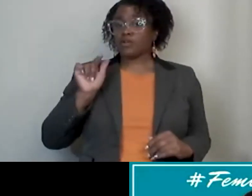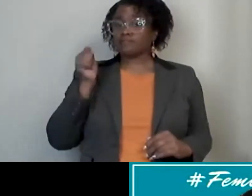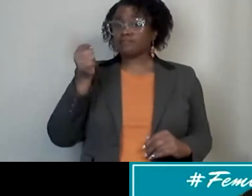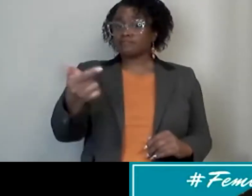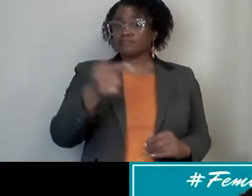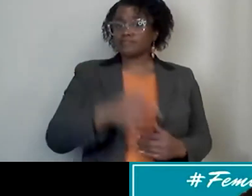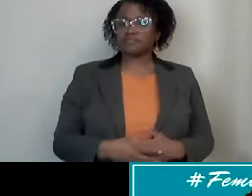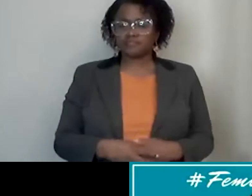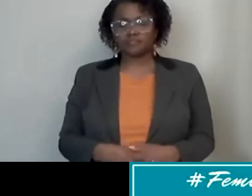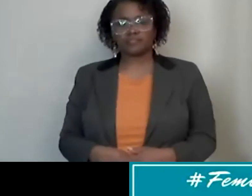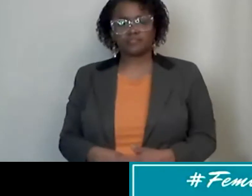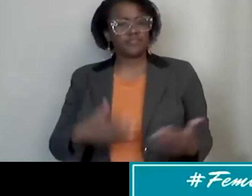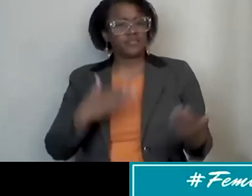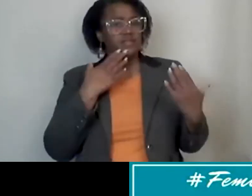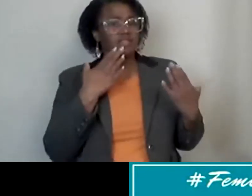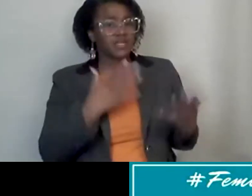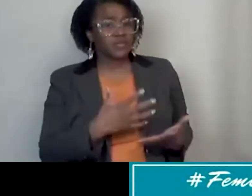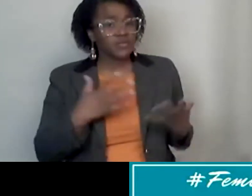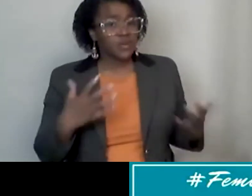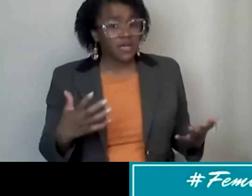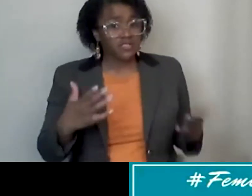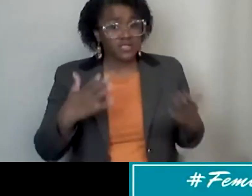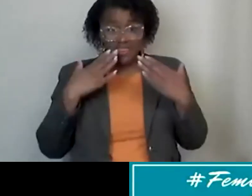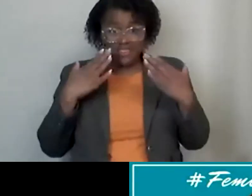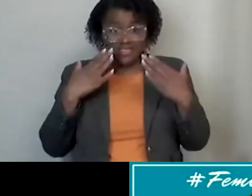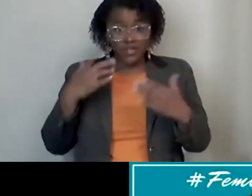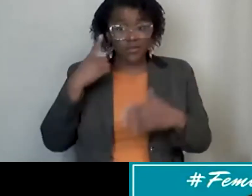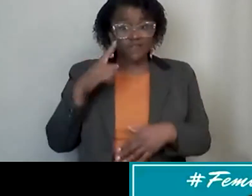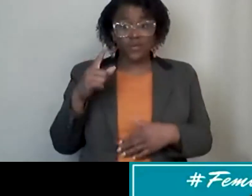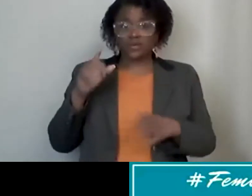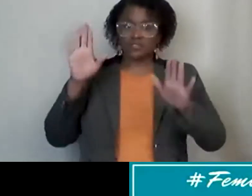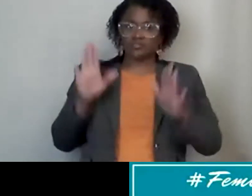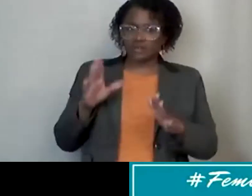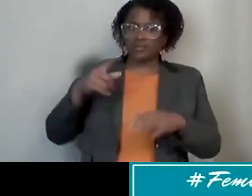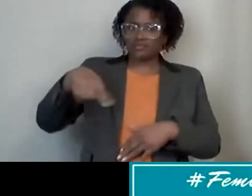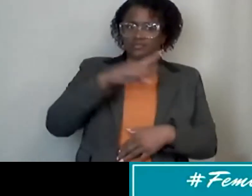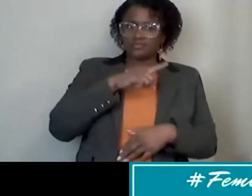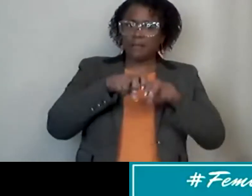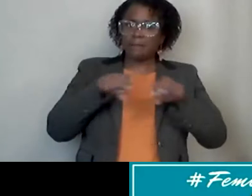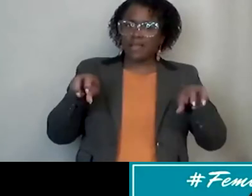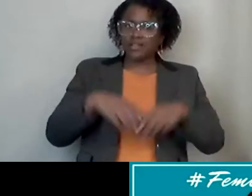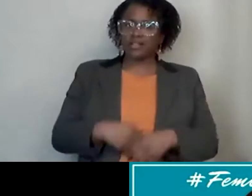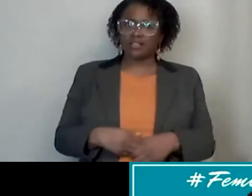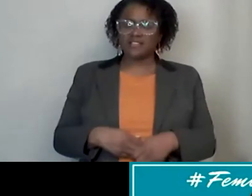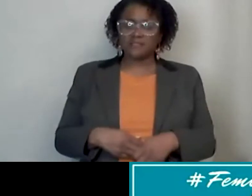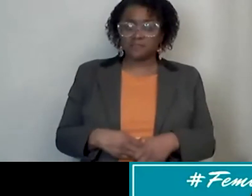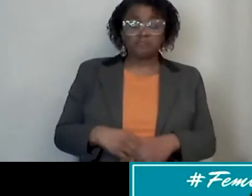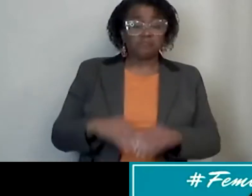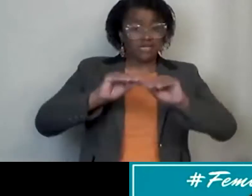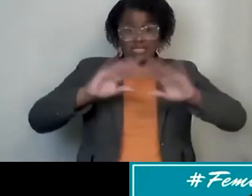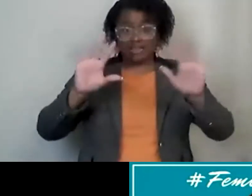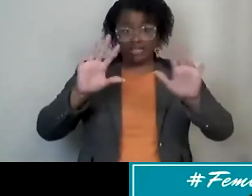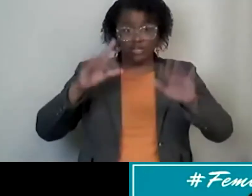Thank you so much, Bhumika, and thank you to our. That was incredible. It's clear that, you know, all of us